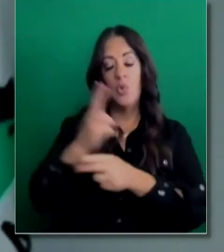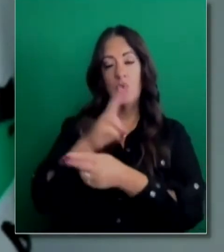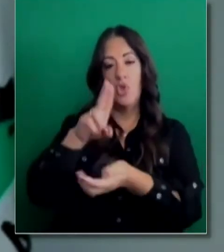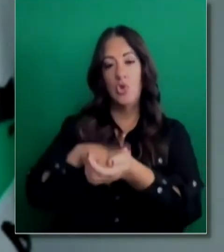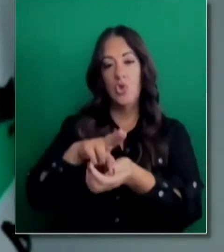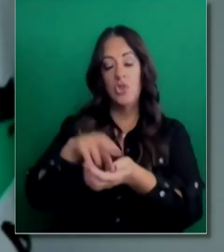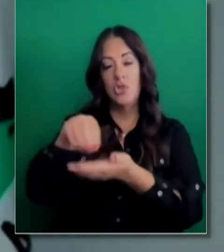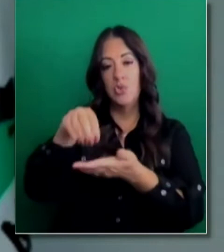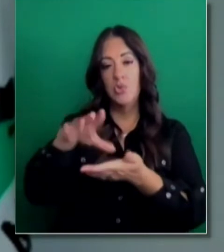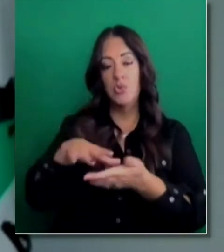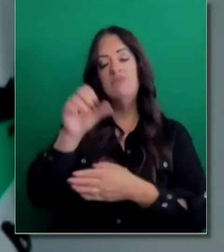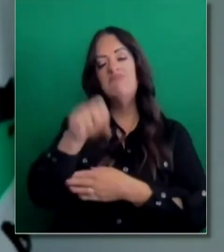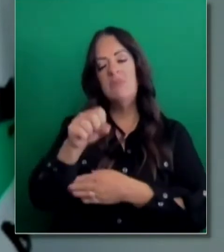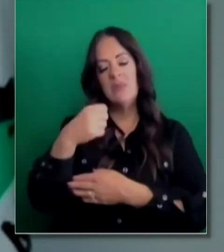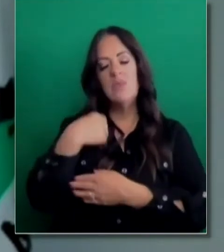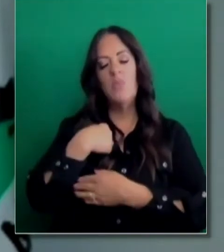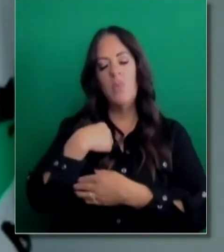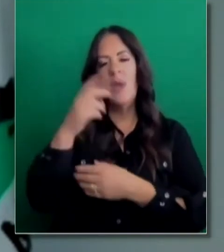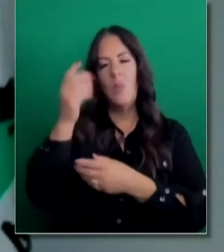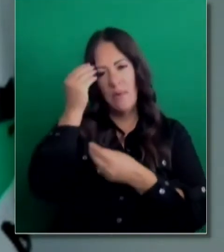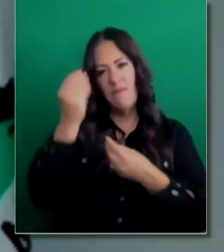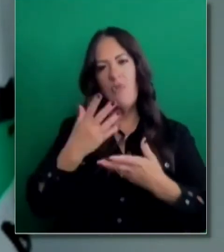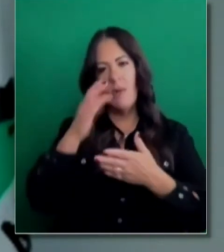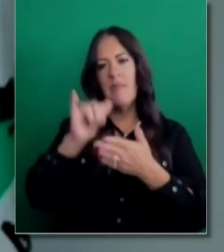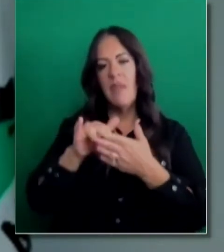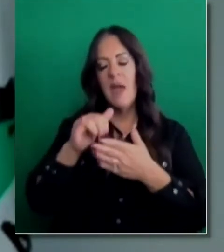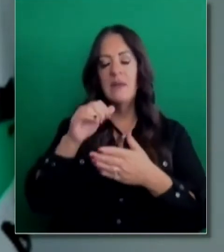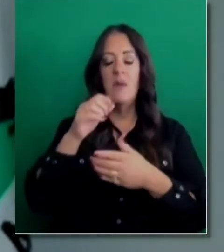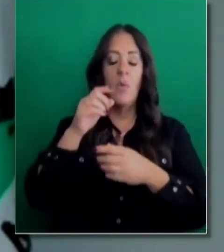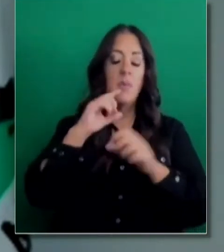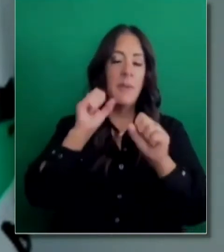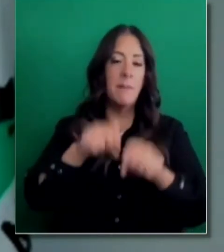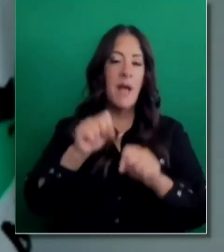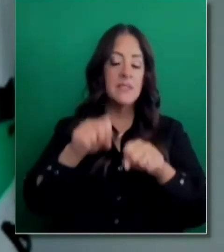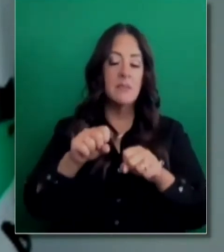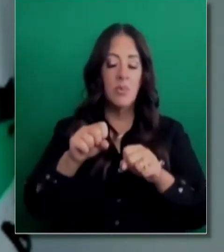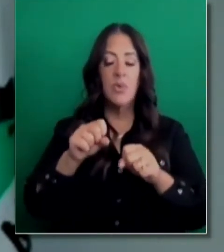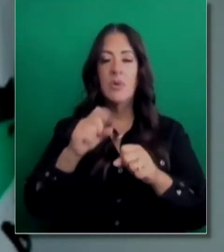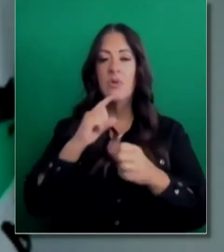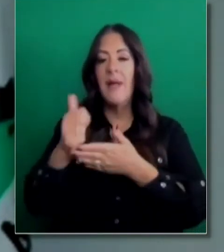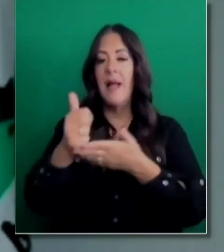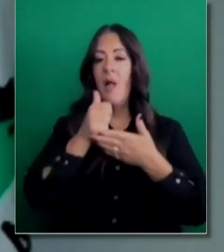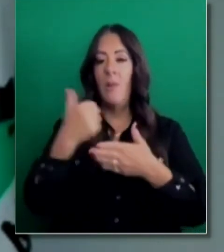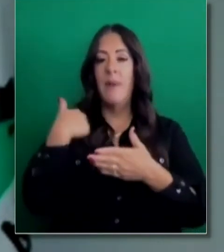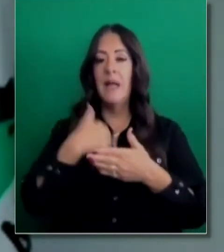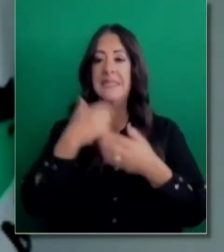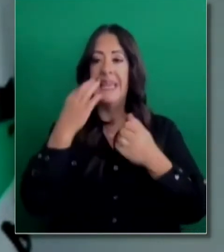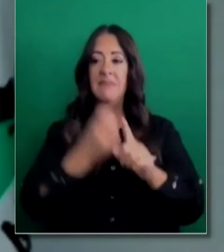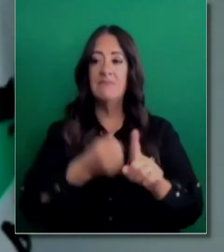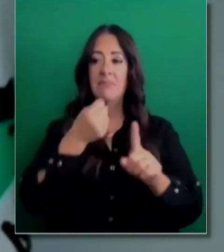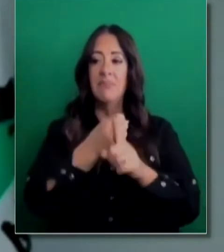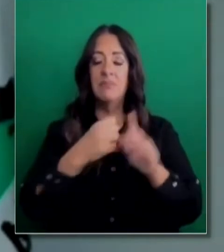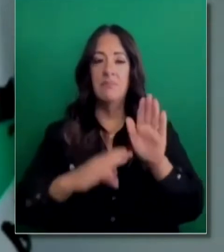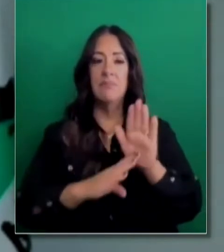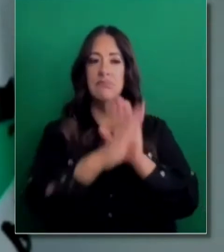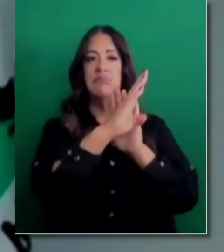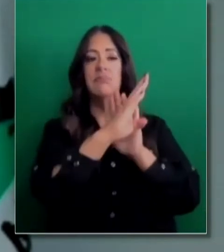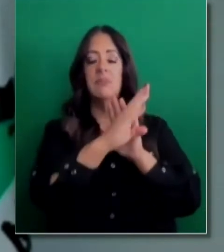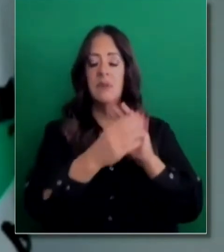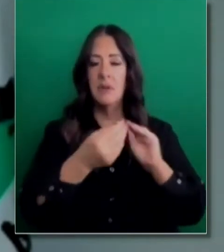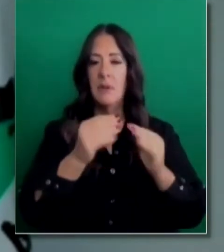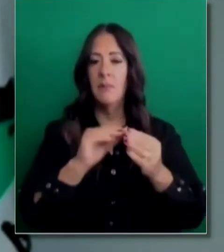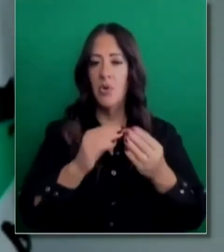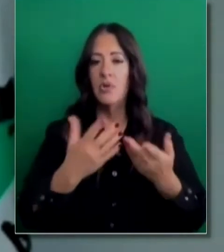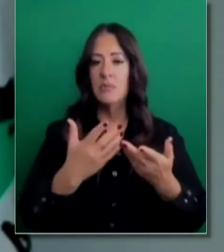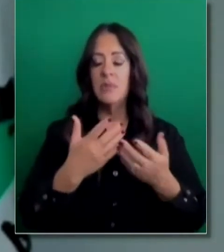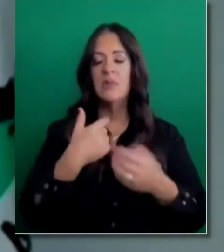up as a potential resource to support our surge efforts very, very early on. And now with vaccines, seems like a